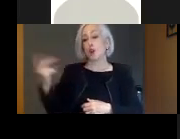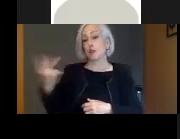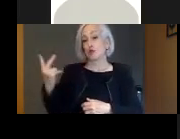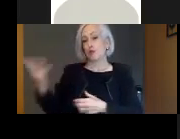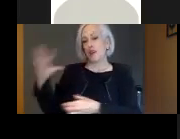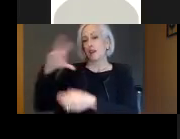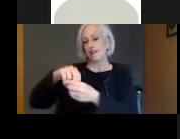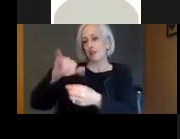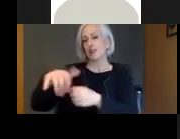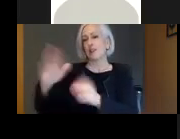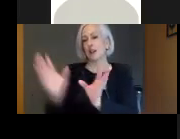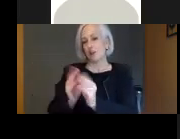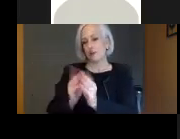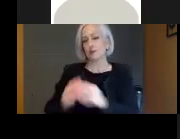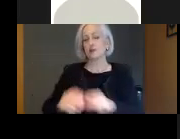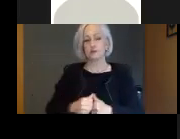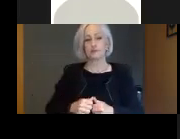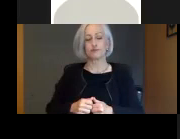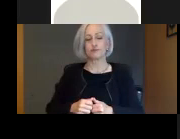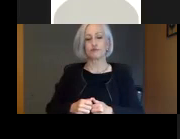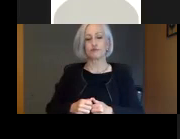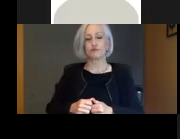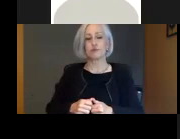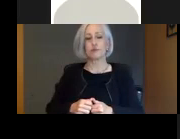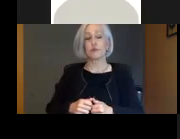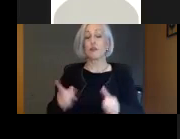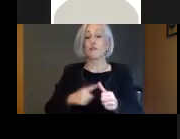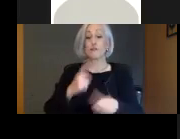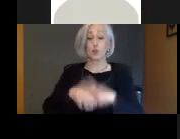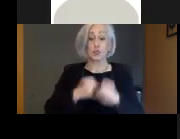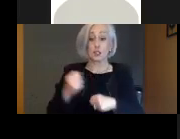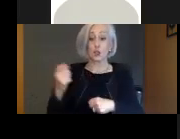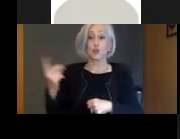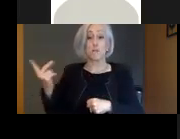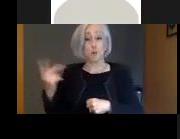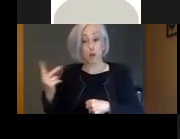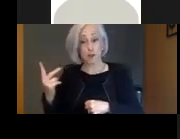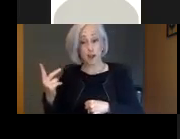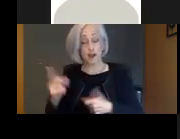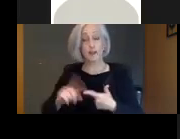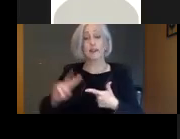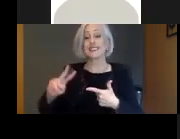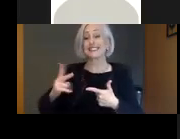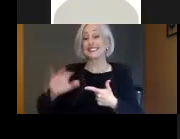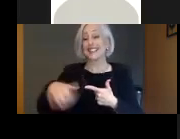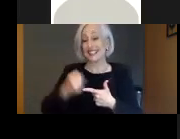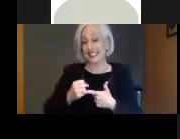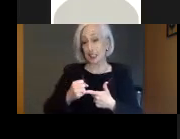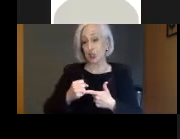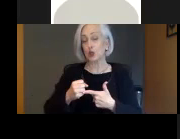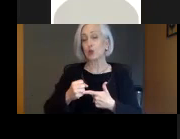this. The first year we were just Paul and I, and then the second year we also had the resident